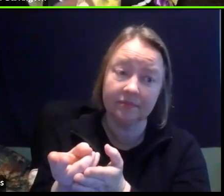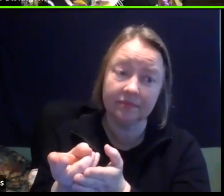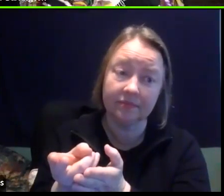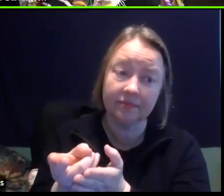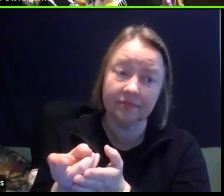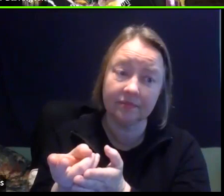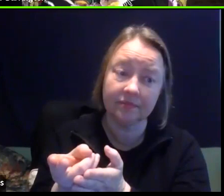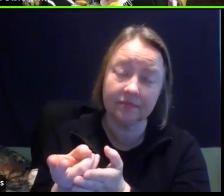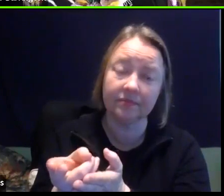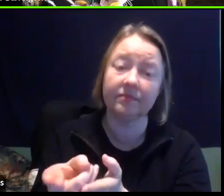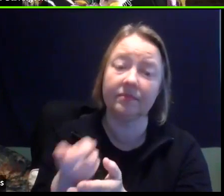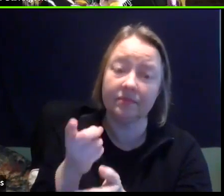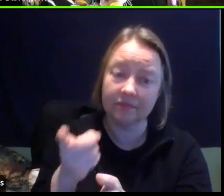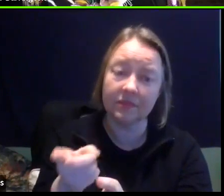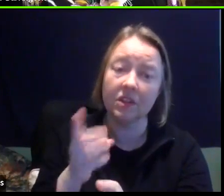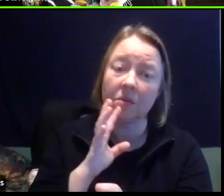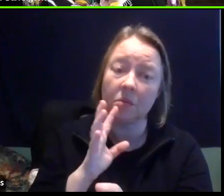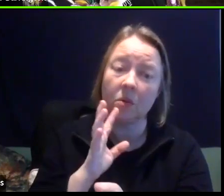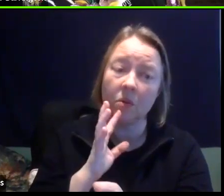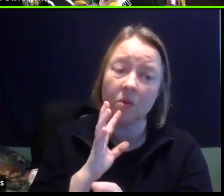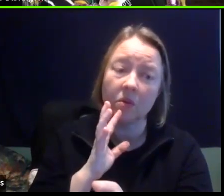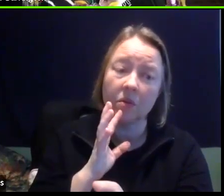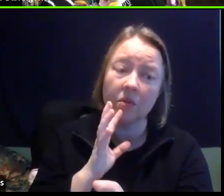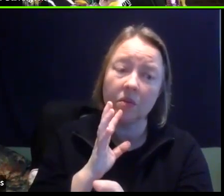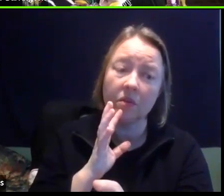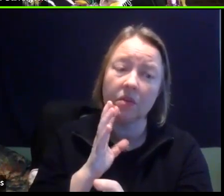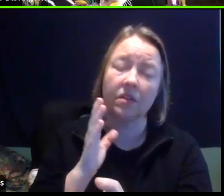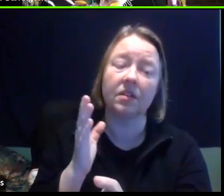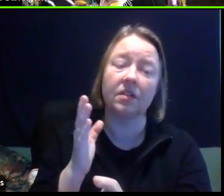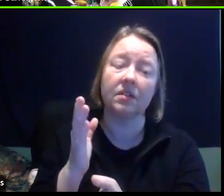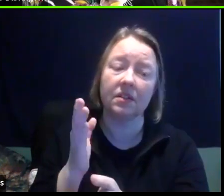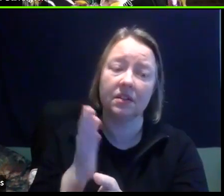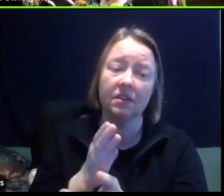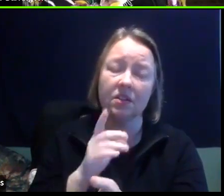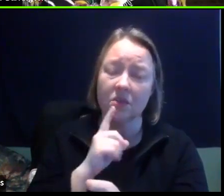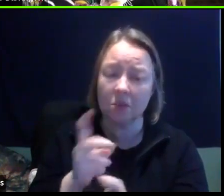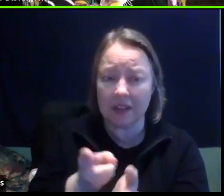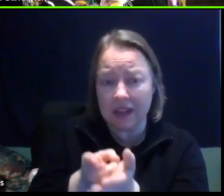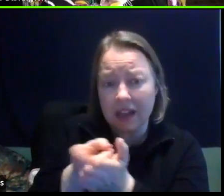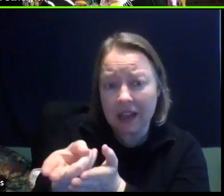she spoke something very honest